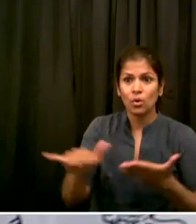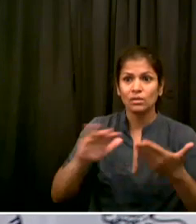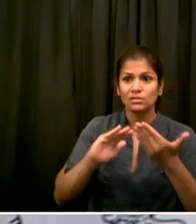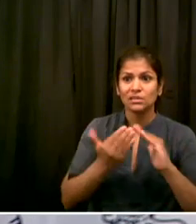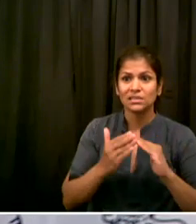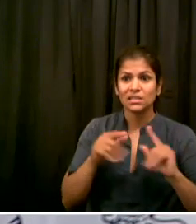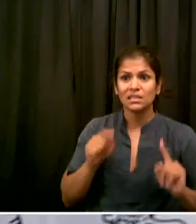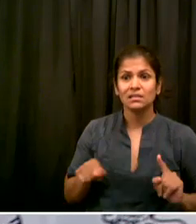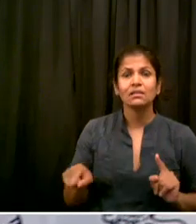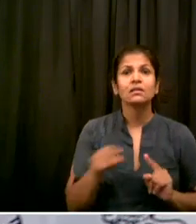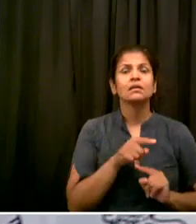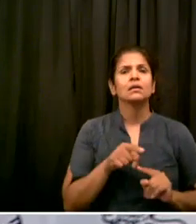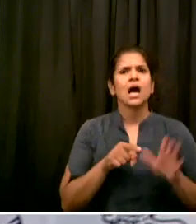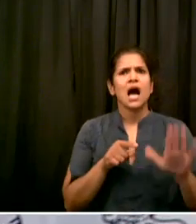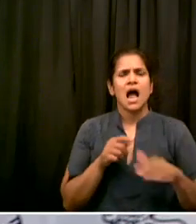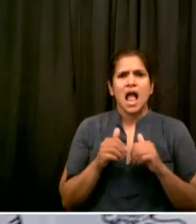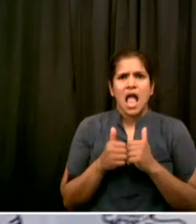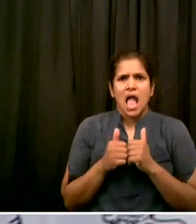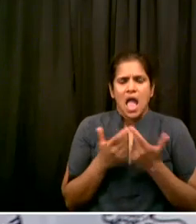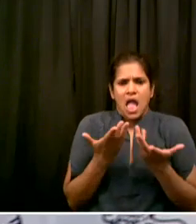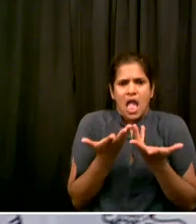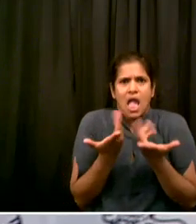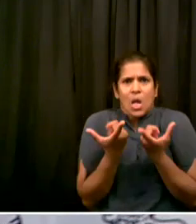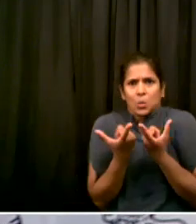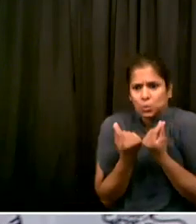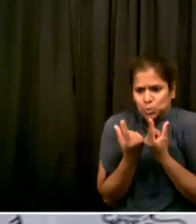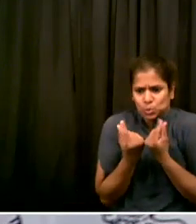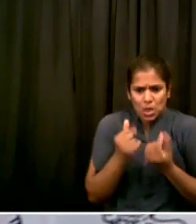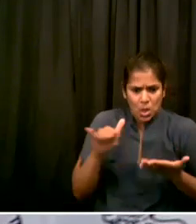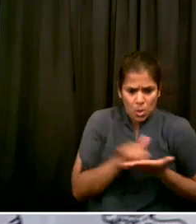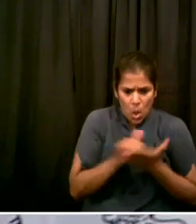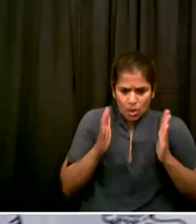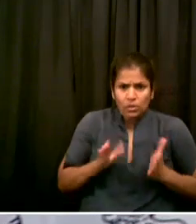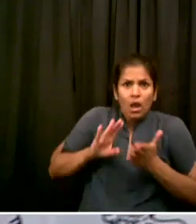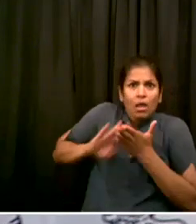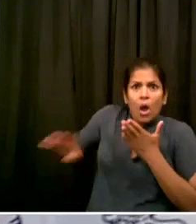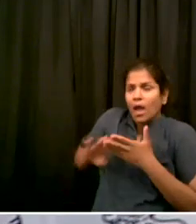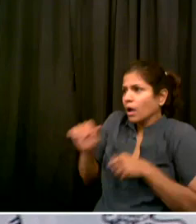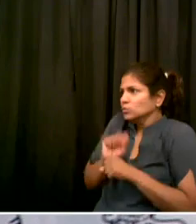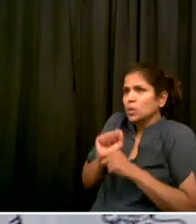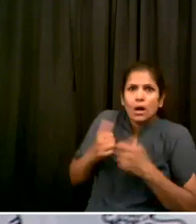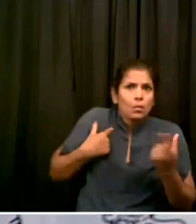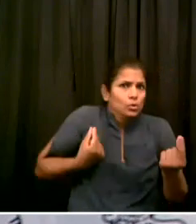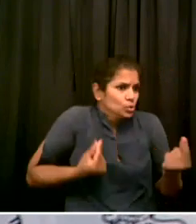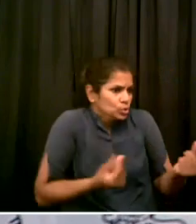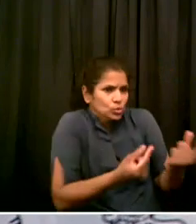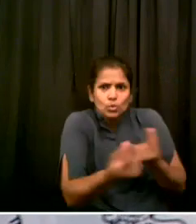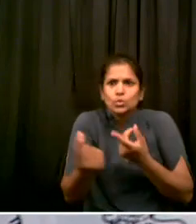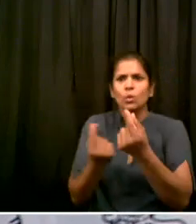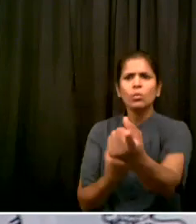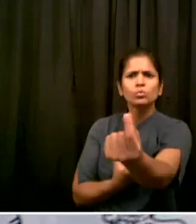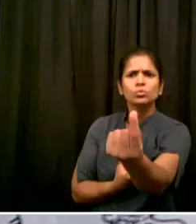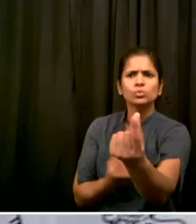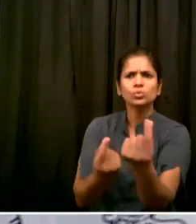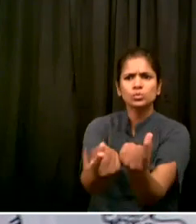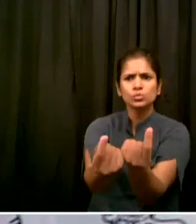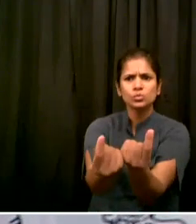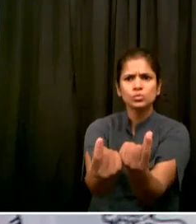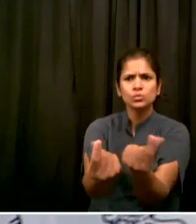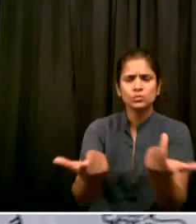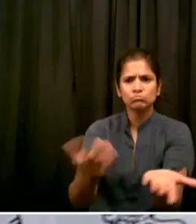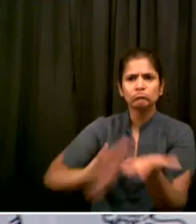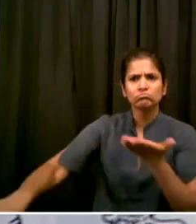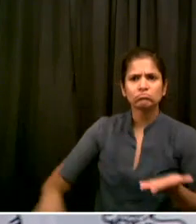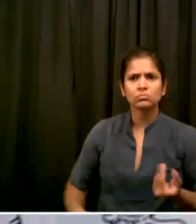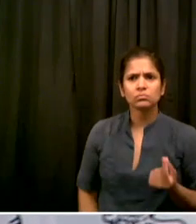can New Yorkers help? What can an actual regular everyday New Yorker do to perhaps fill the gaps missing with these budget cuts and put more